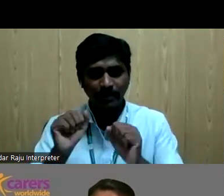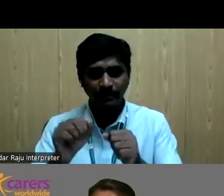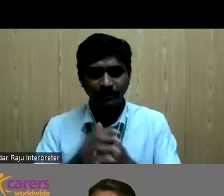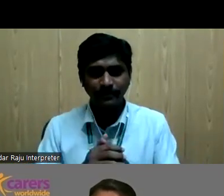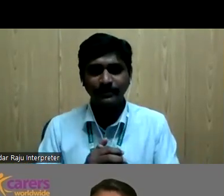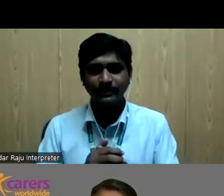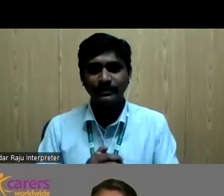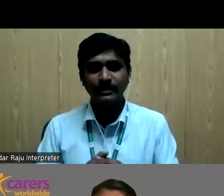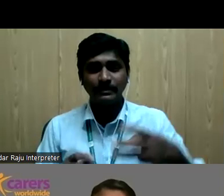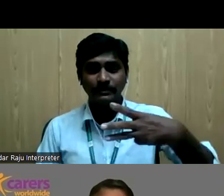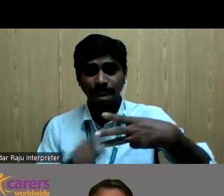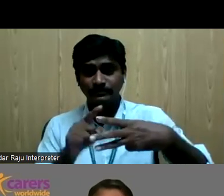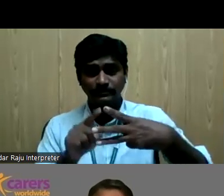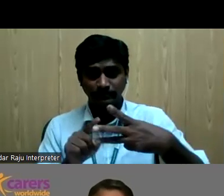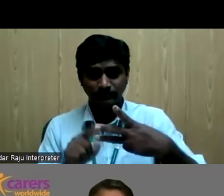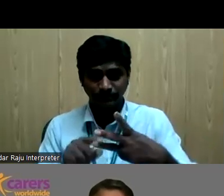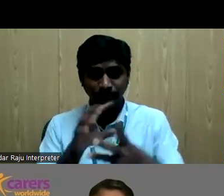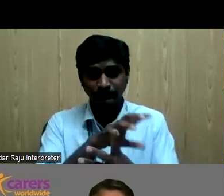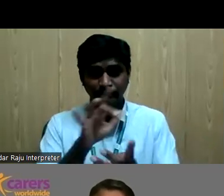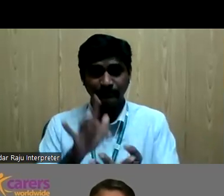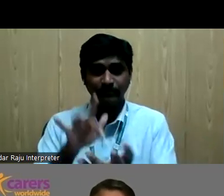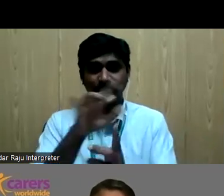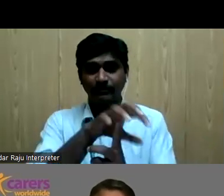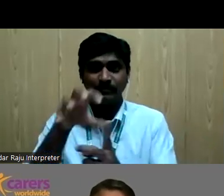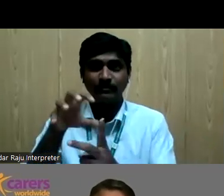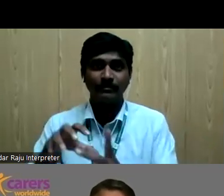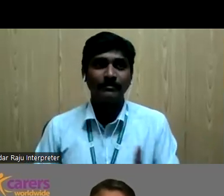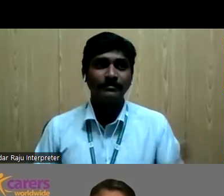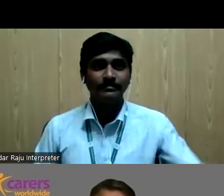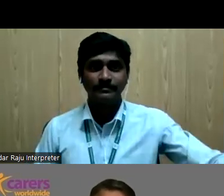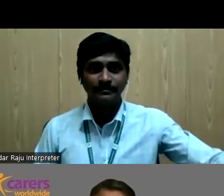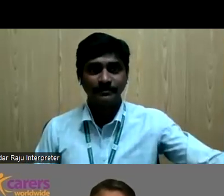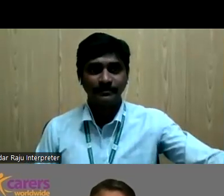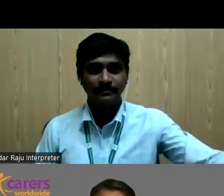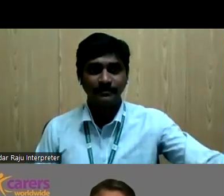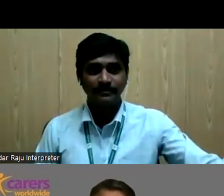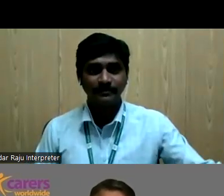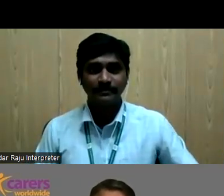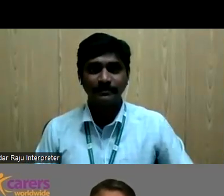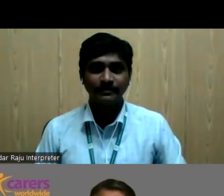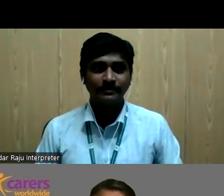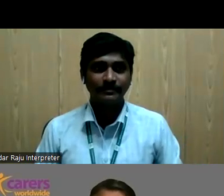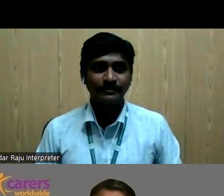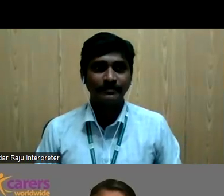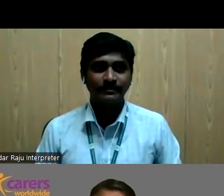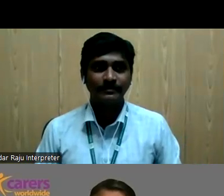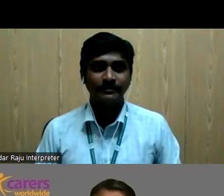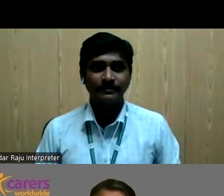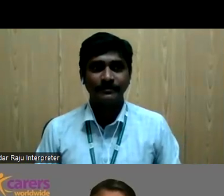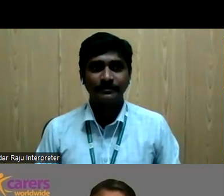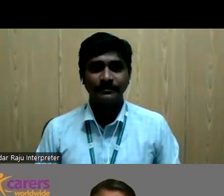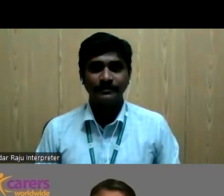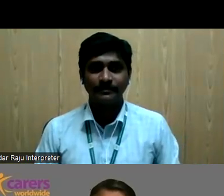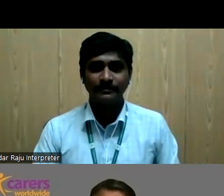have three regional centers and three CRCs, ma'am. One is at the RCs, regional centers in Noida, Kolkata, and